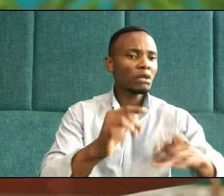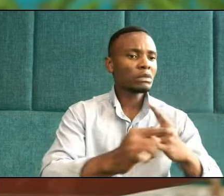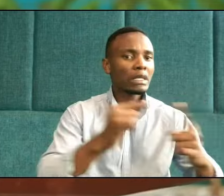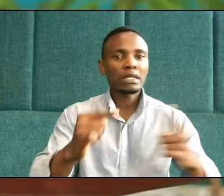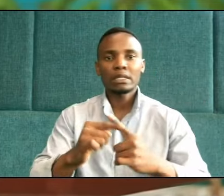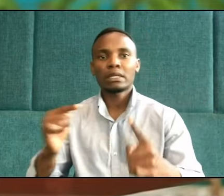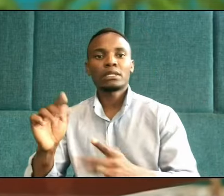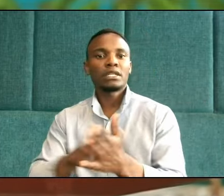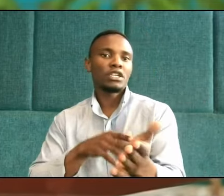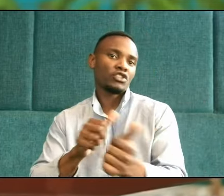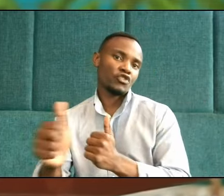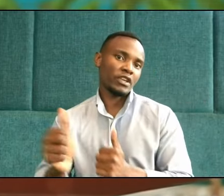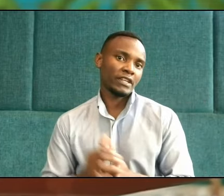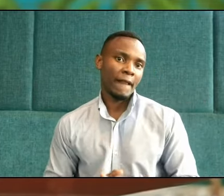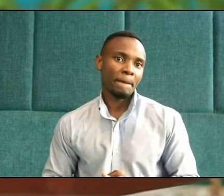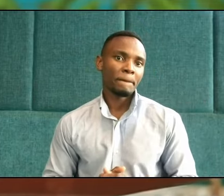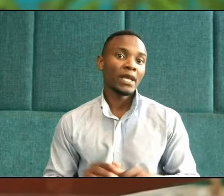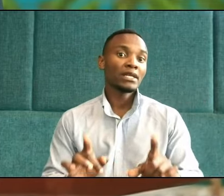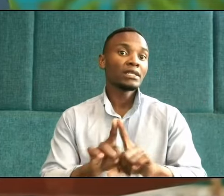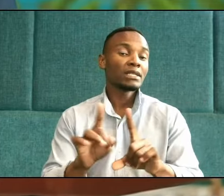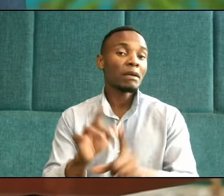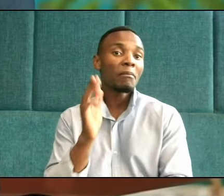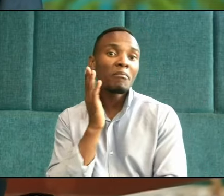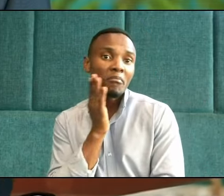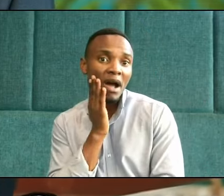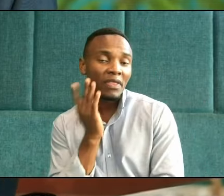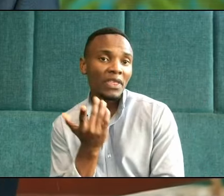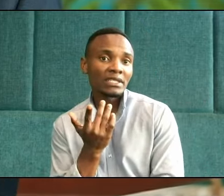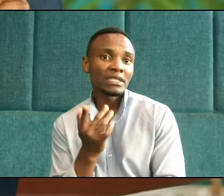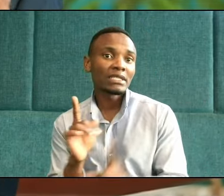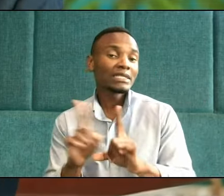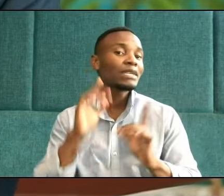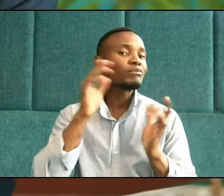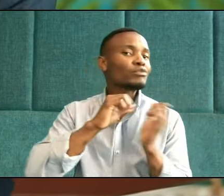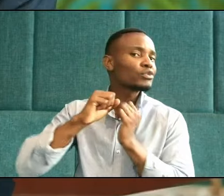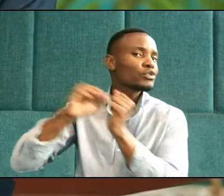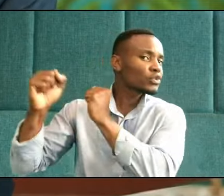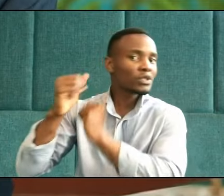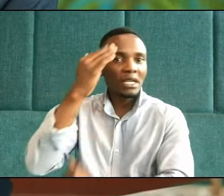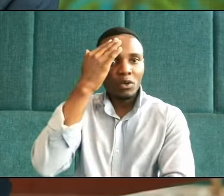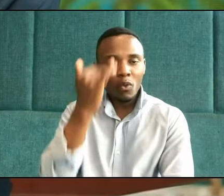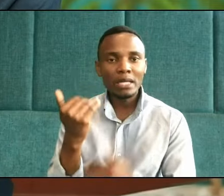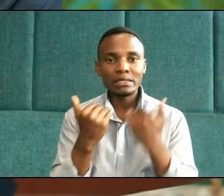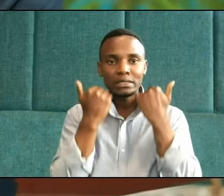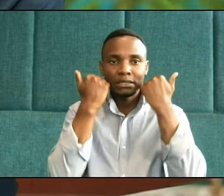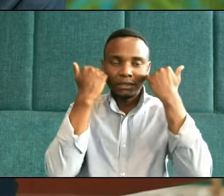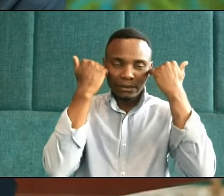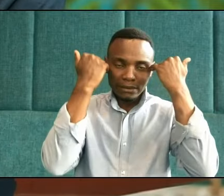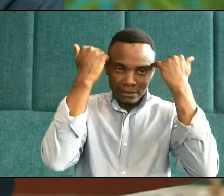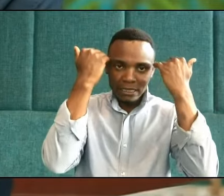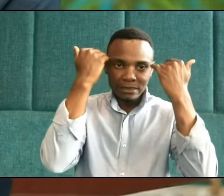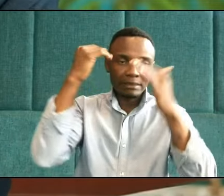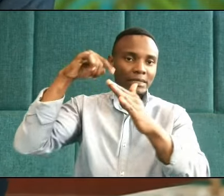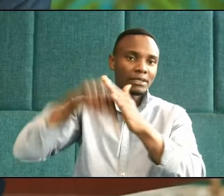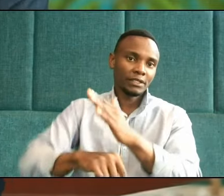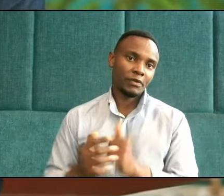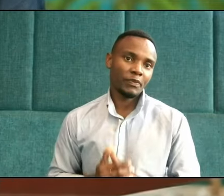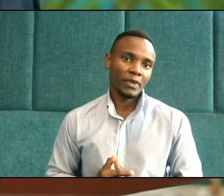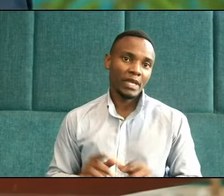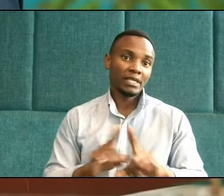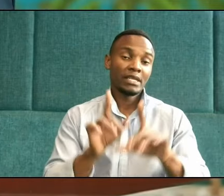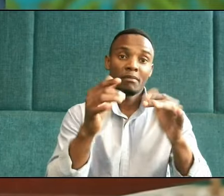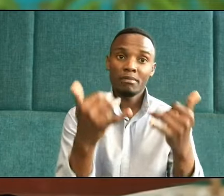And what about the tortures and murders and suicides due to stress and depression? And now the worst of